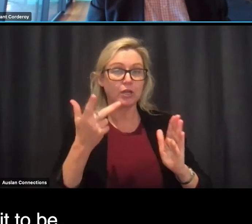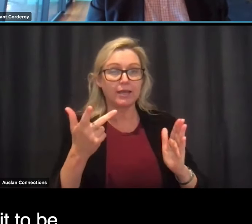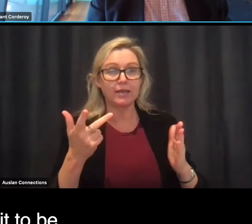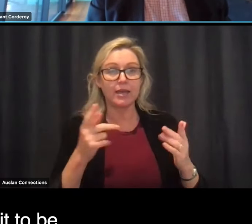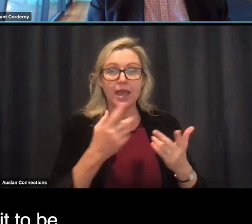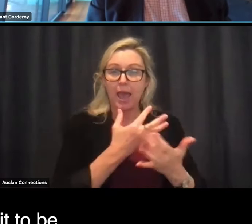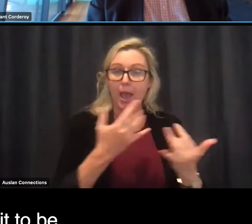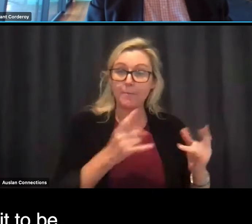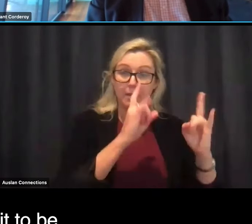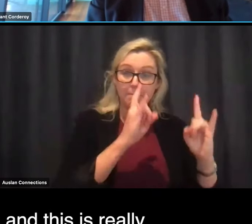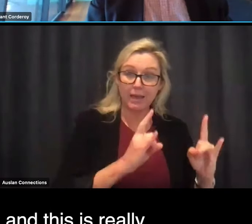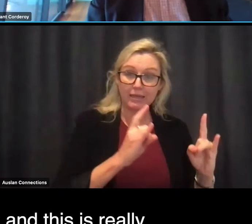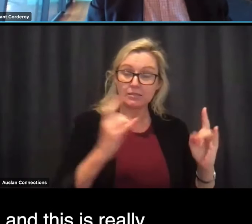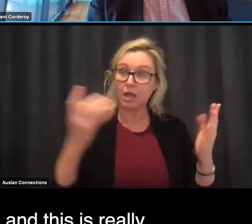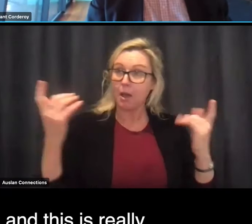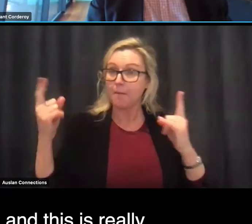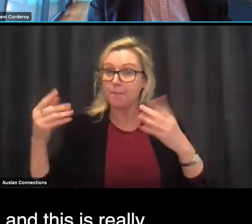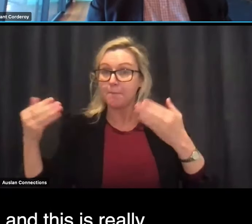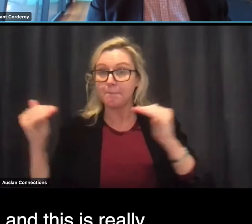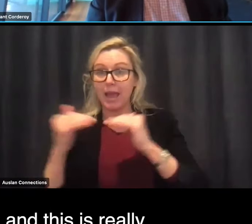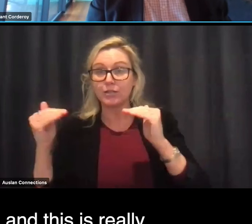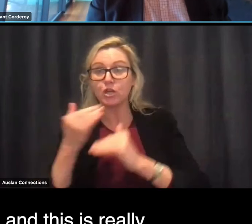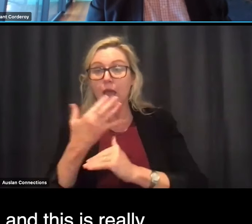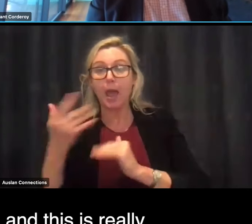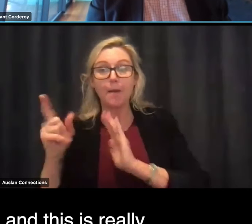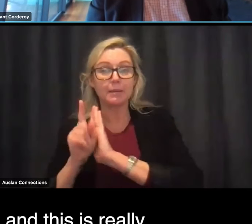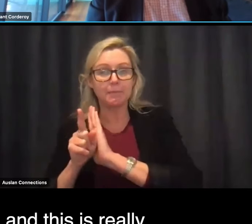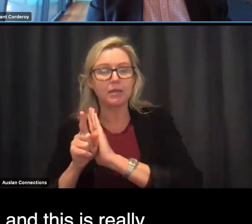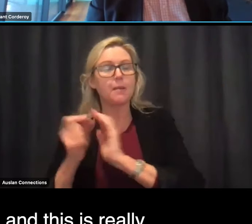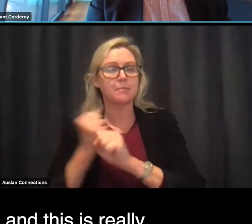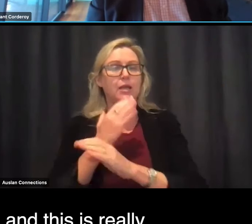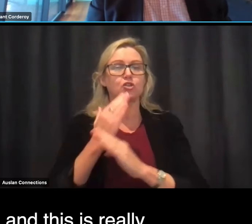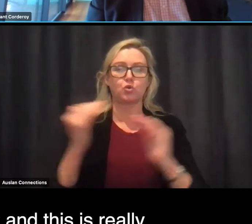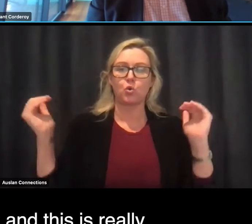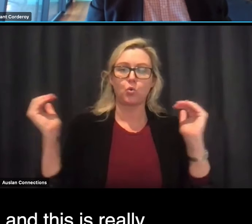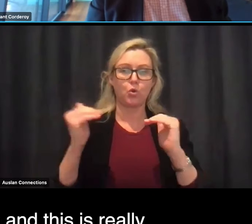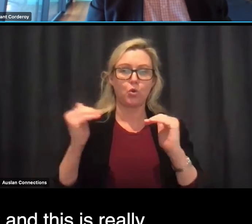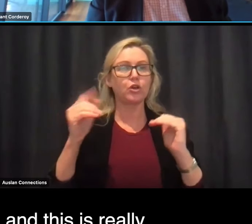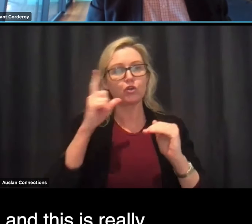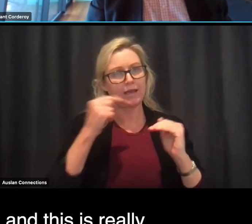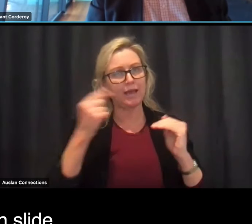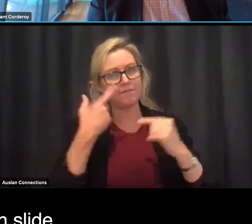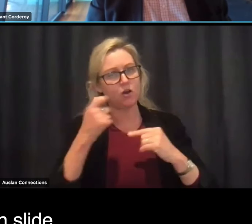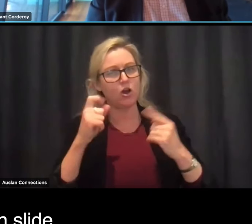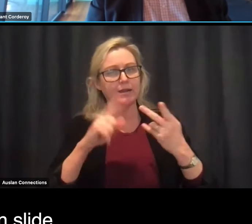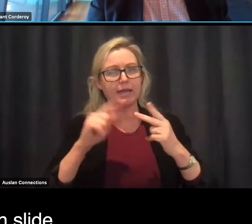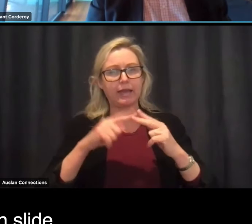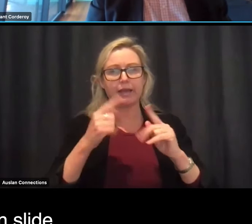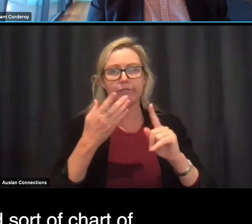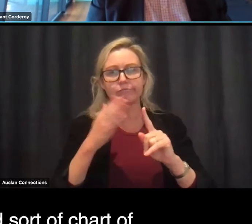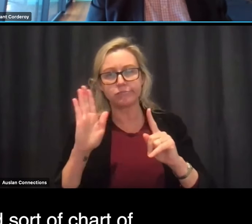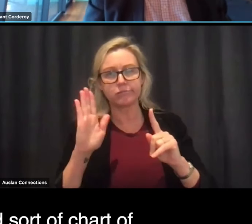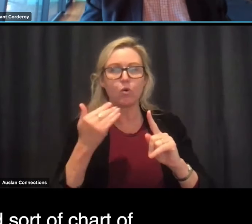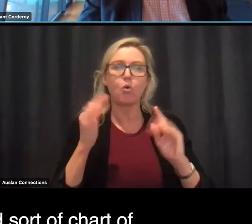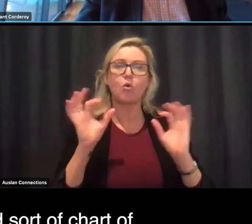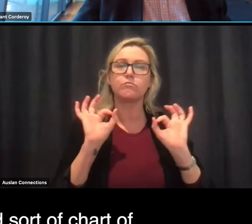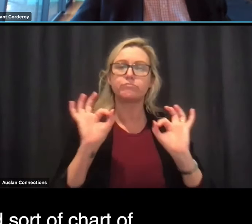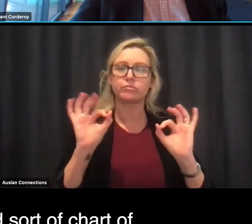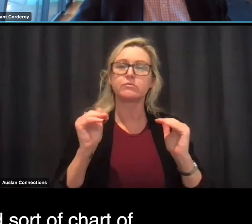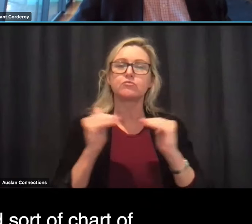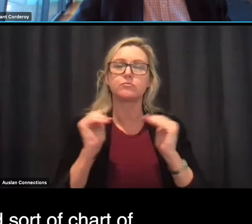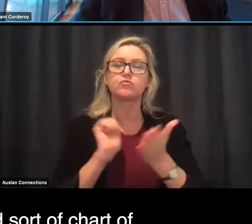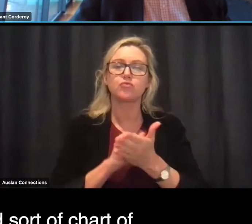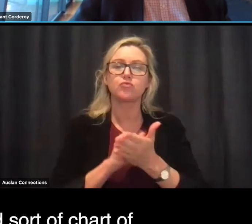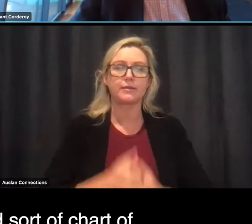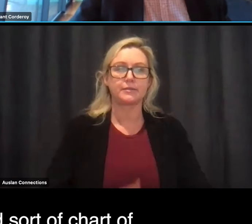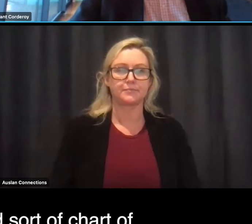them to be. So we go to the next slide. And this is really just an information slide. This is a sort of a